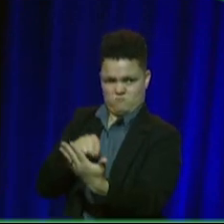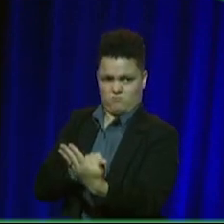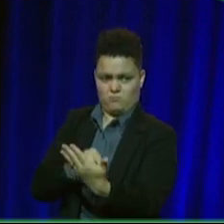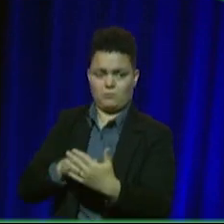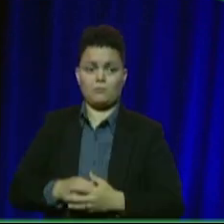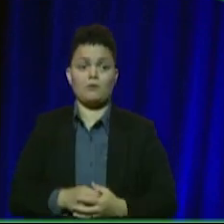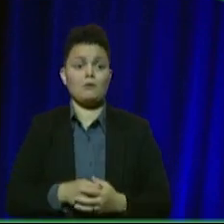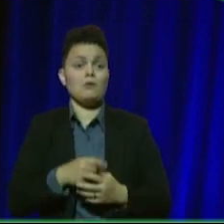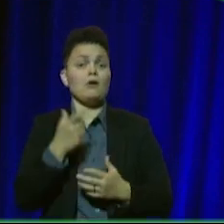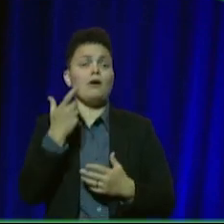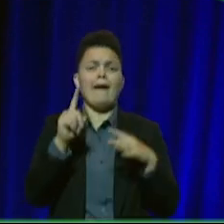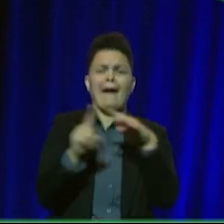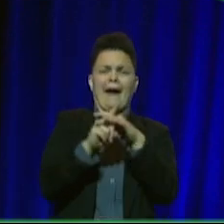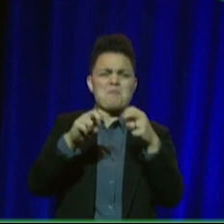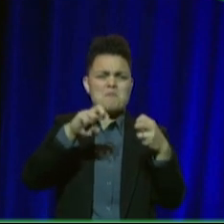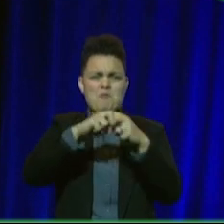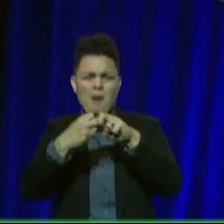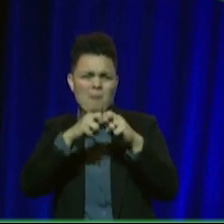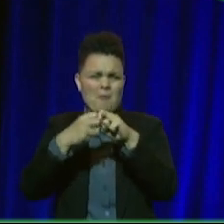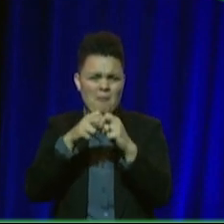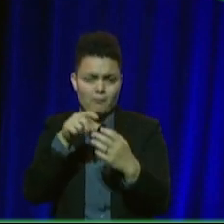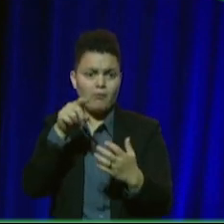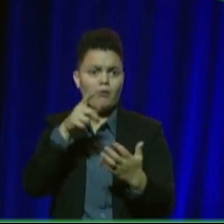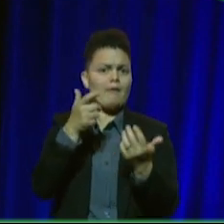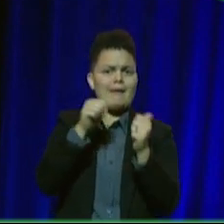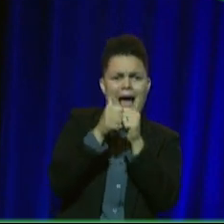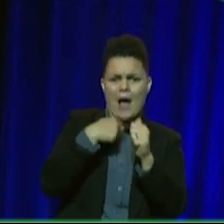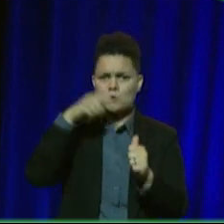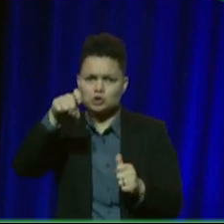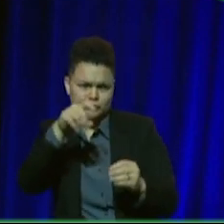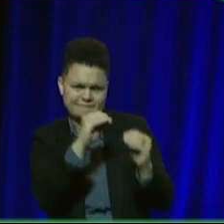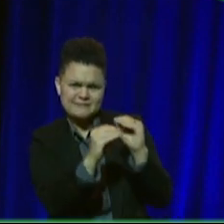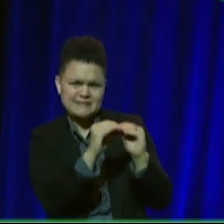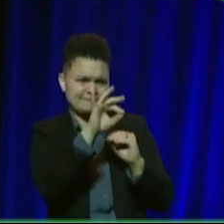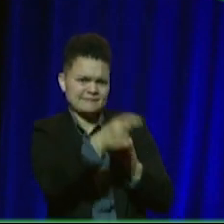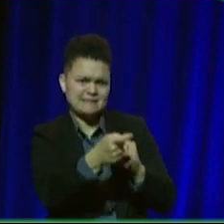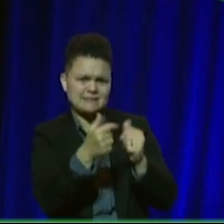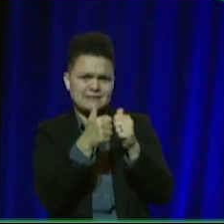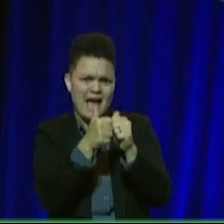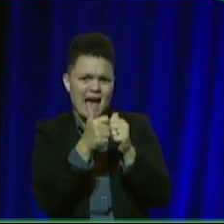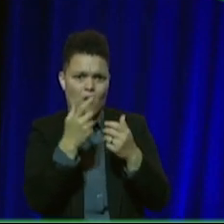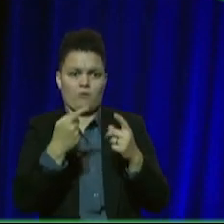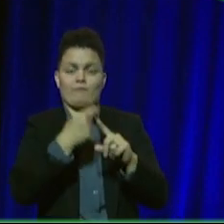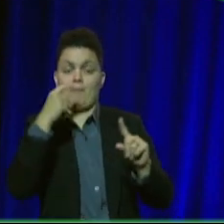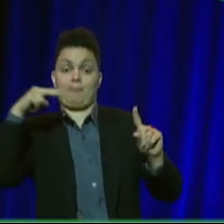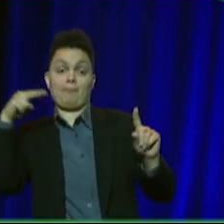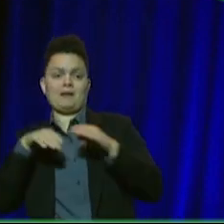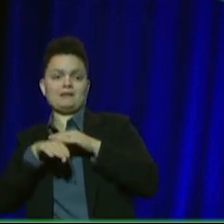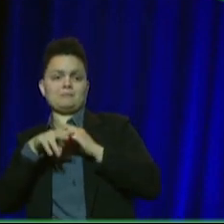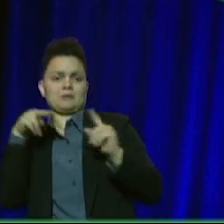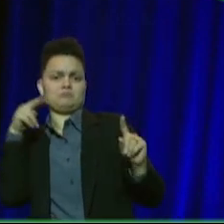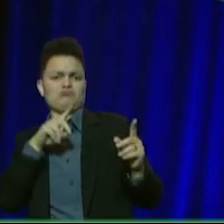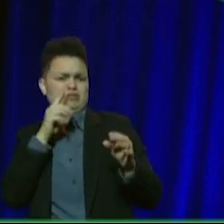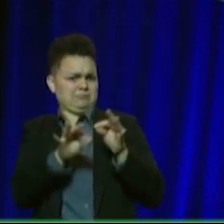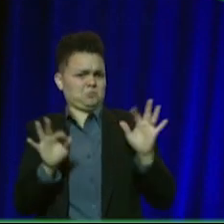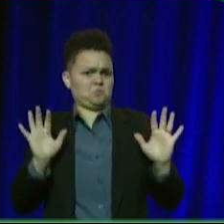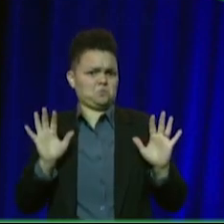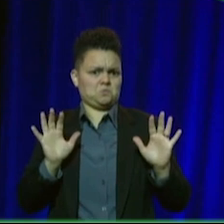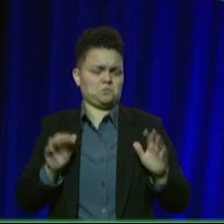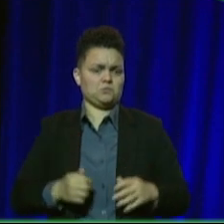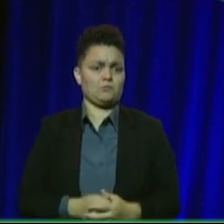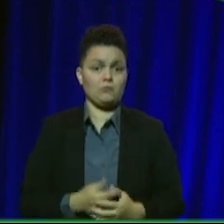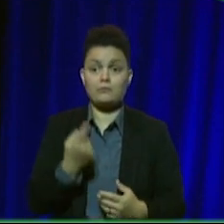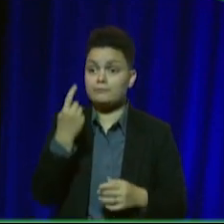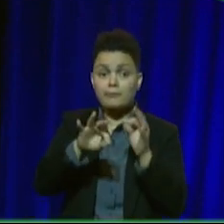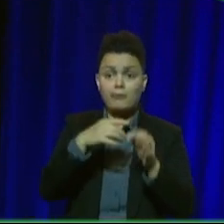website should work from an accessibility point of view. And this is basically things like, buttons or